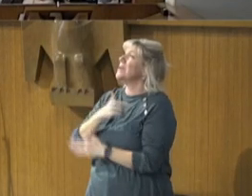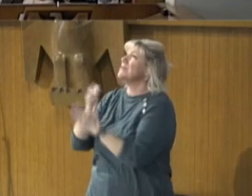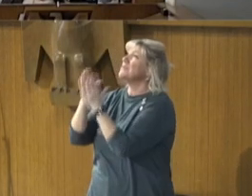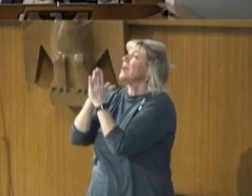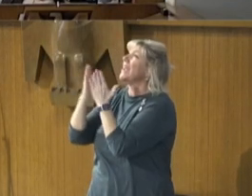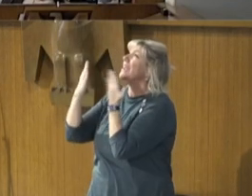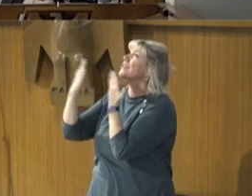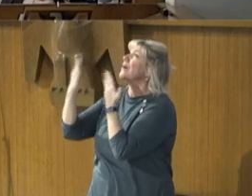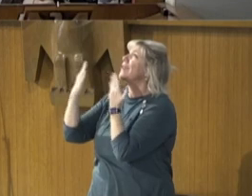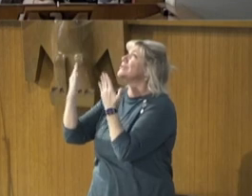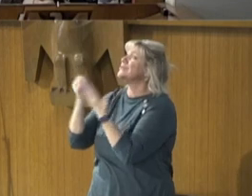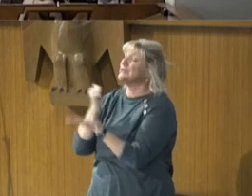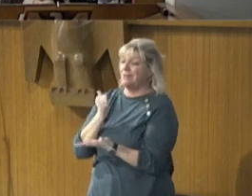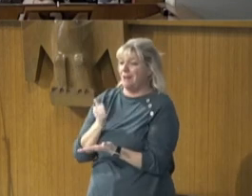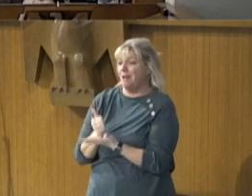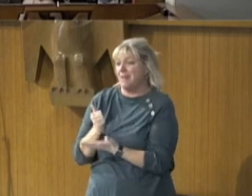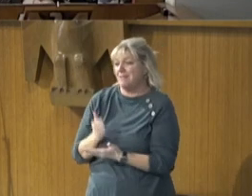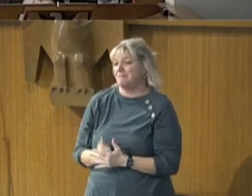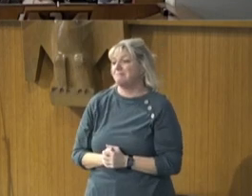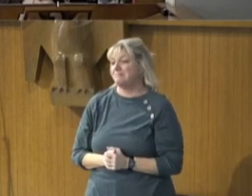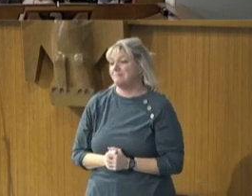pray, amen. Amen.